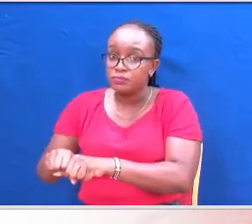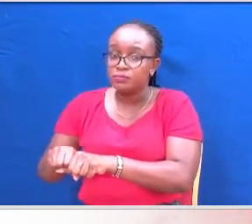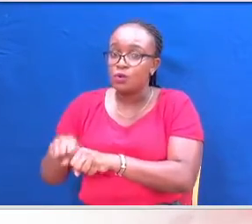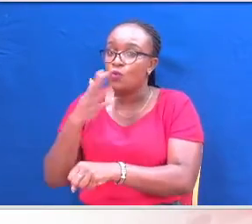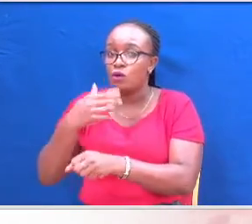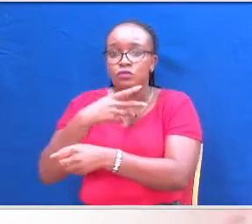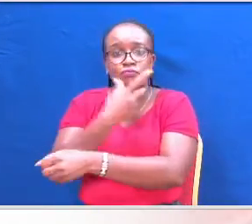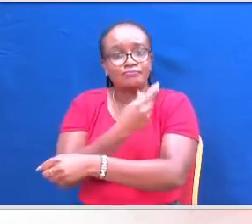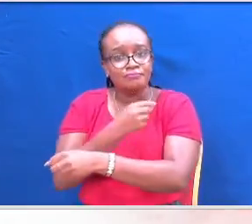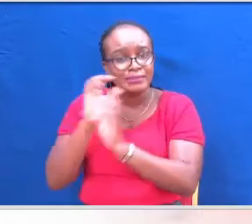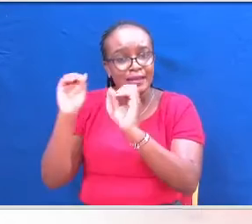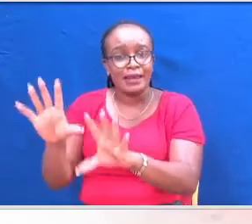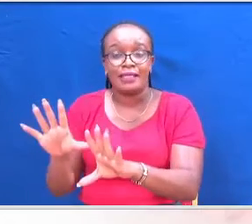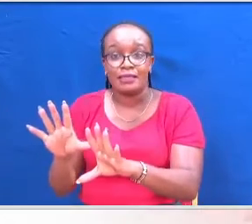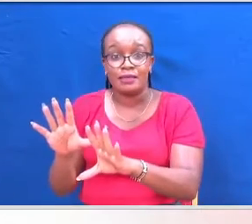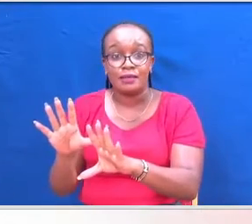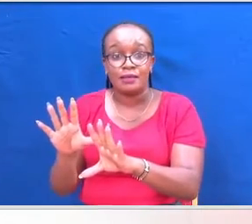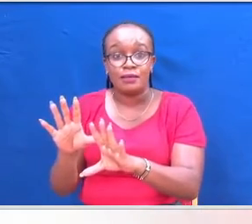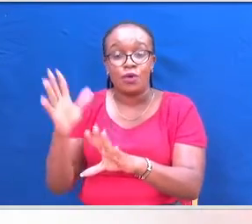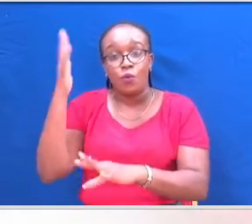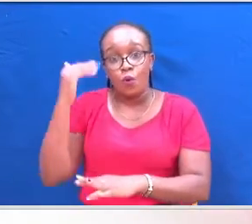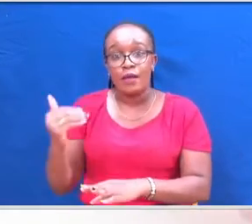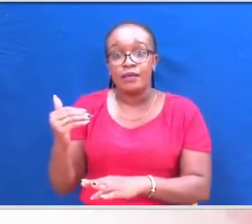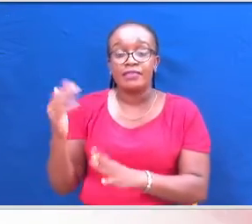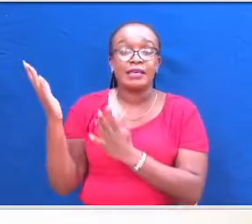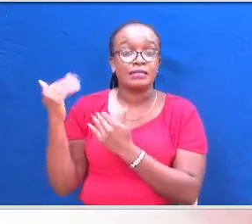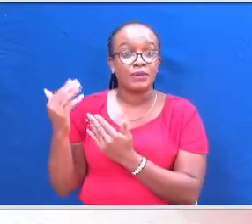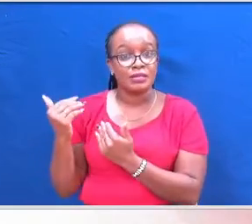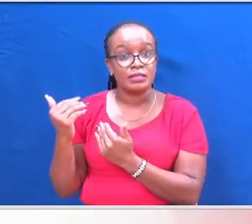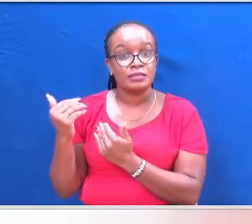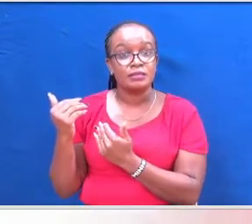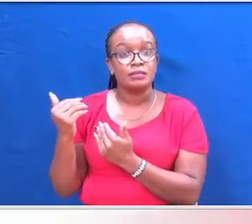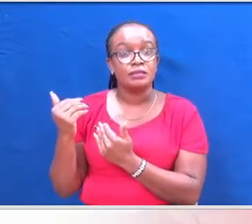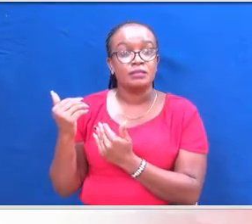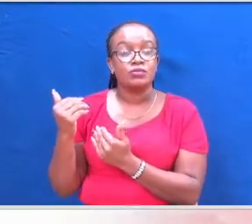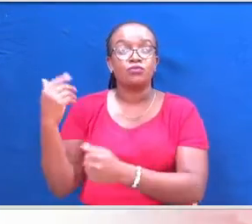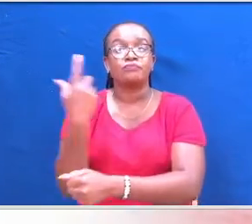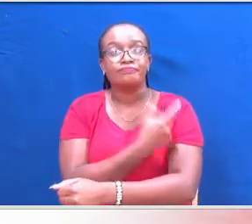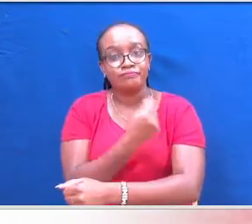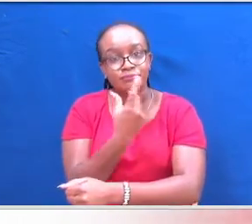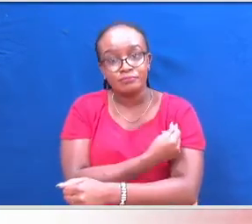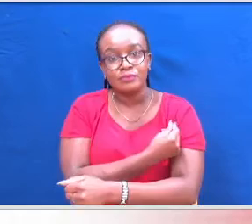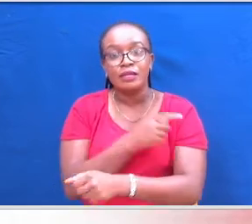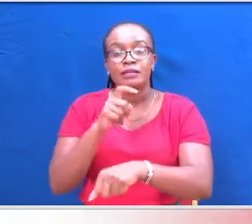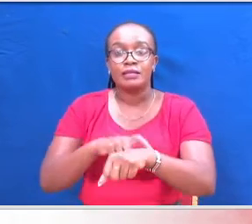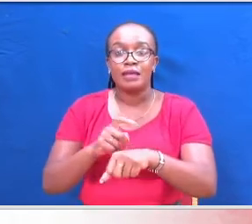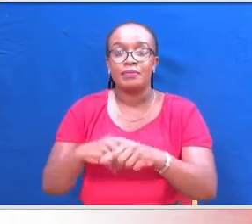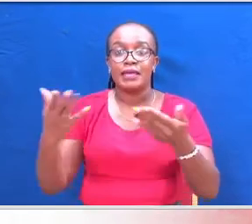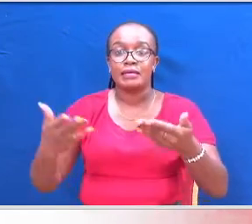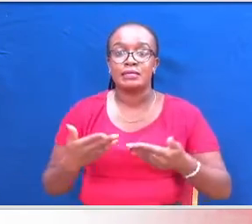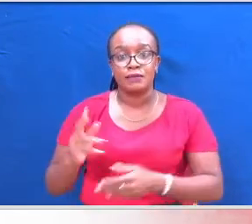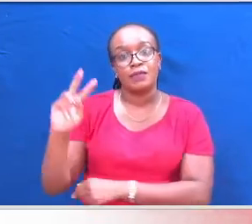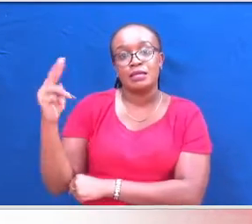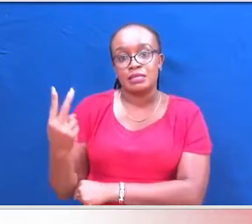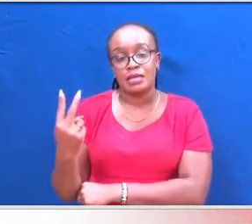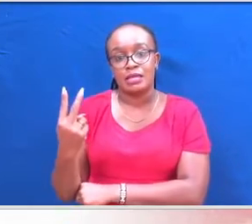in the mistaken notion of releasing the current doses only when they receive doses for the second phase